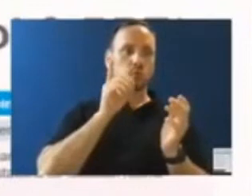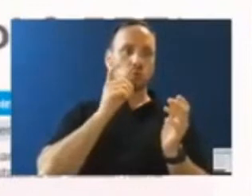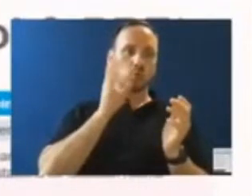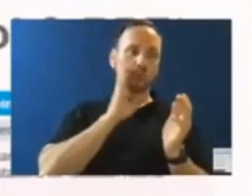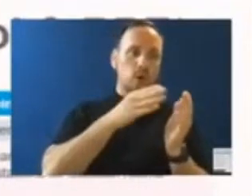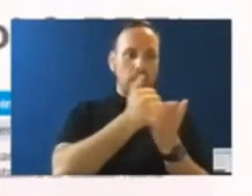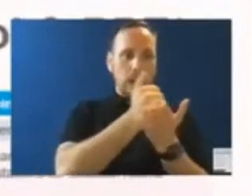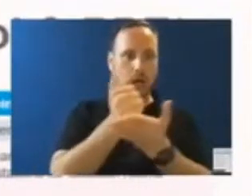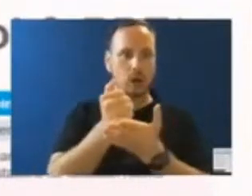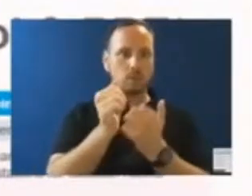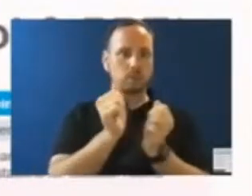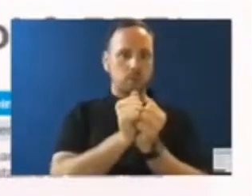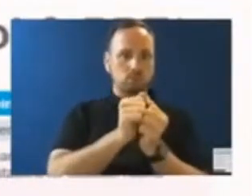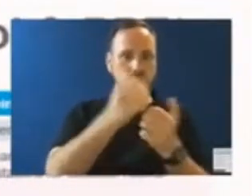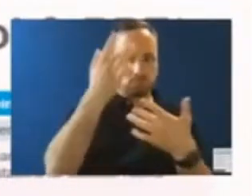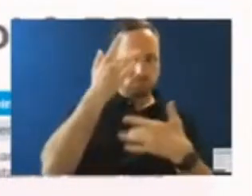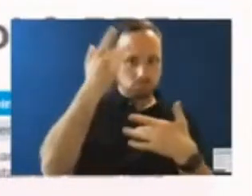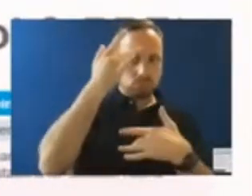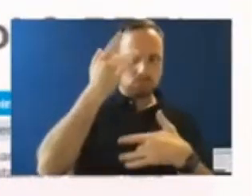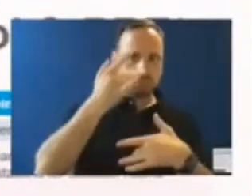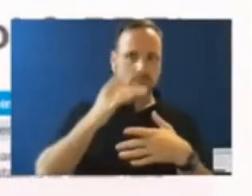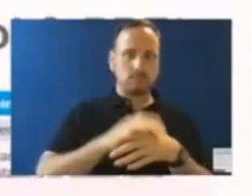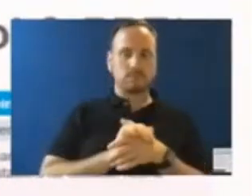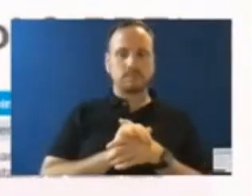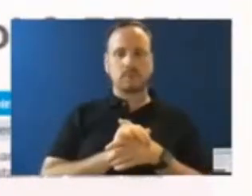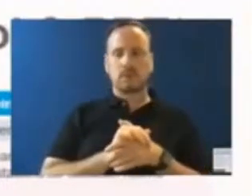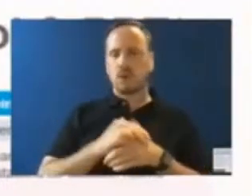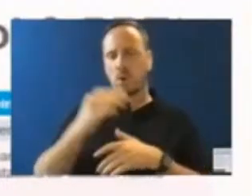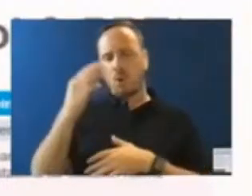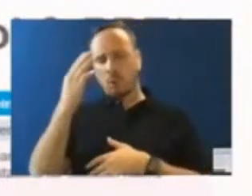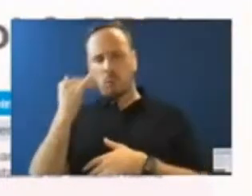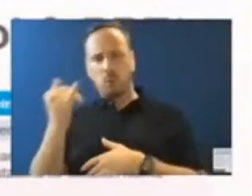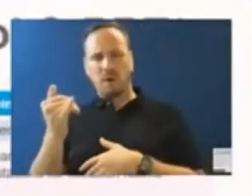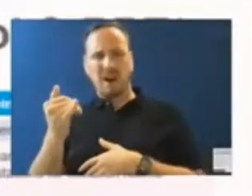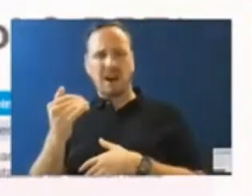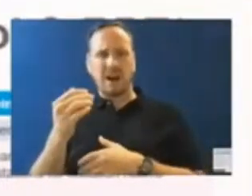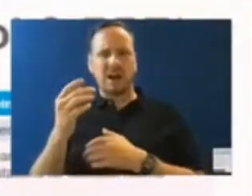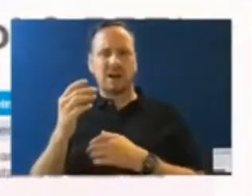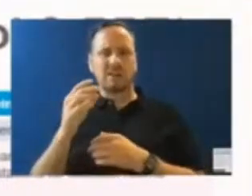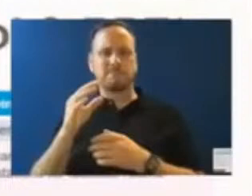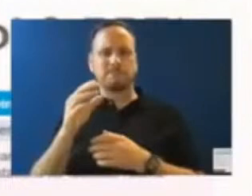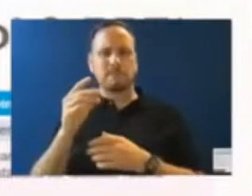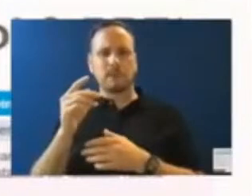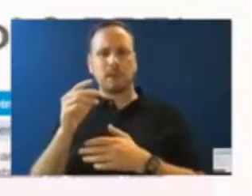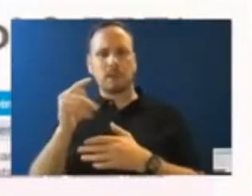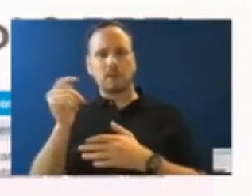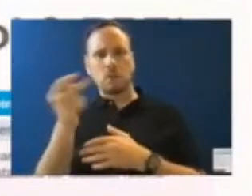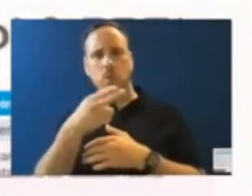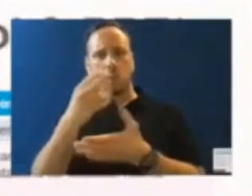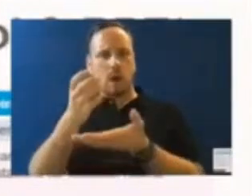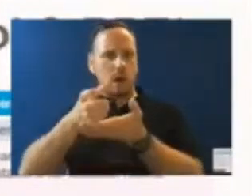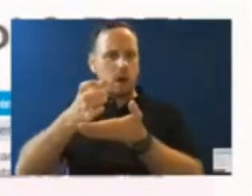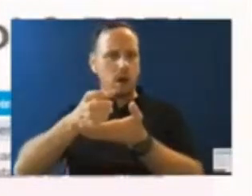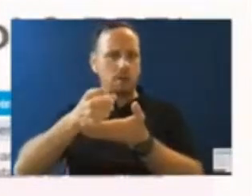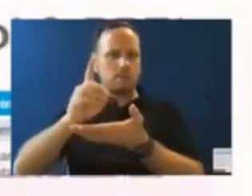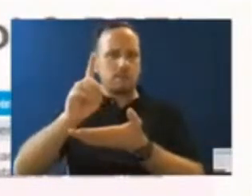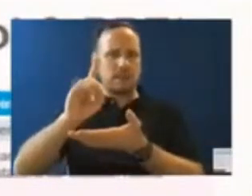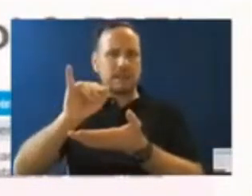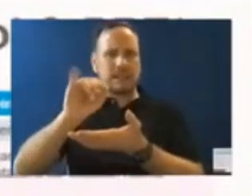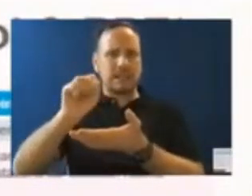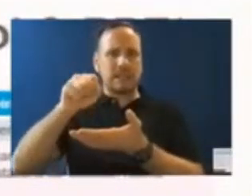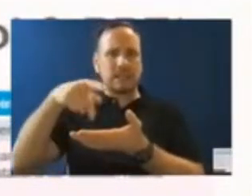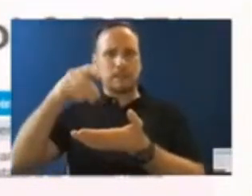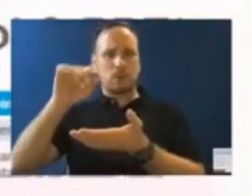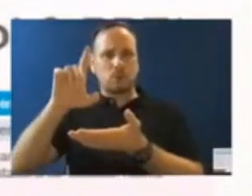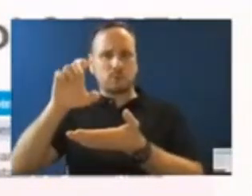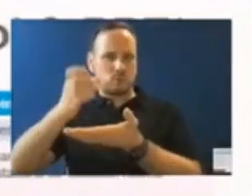may wonder why we are providing disposable cups. We've ordered 1.4 million to distribute to our schools because one of the guidelines